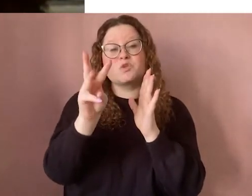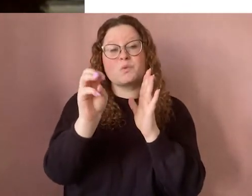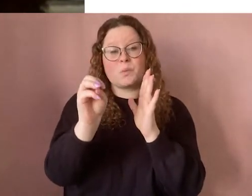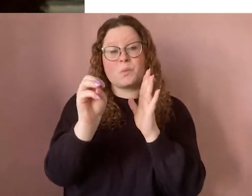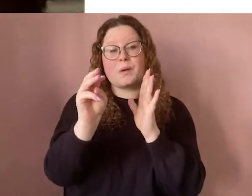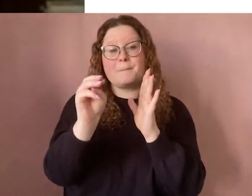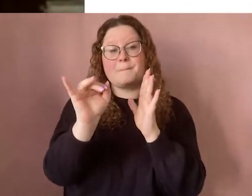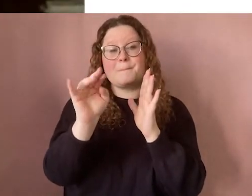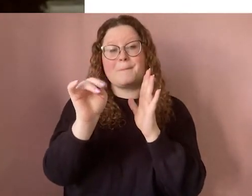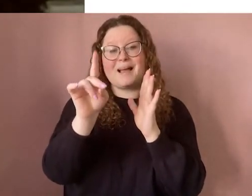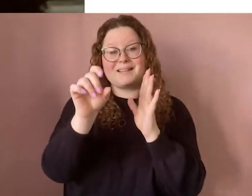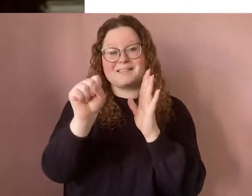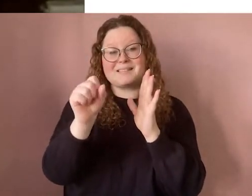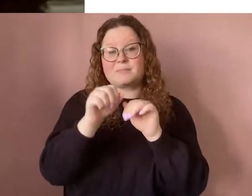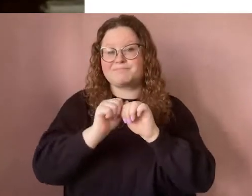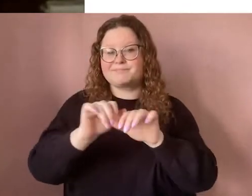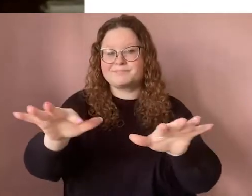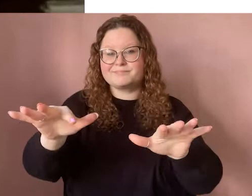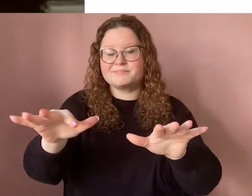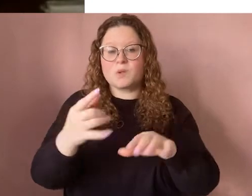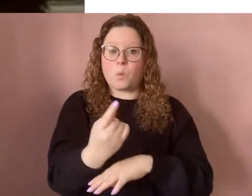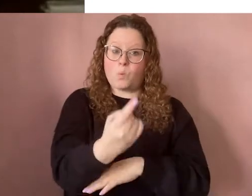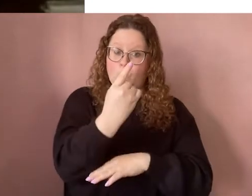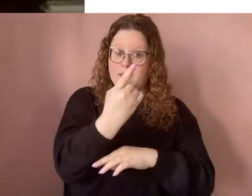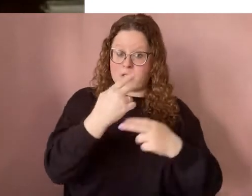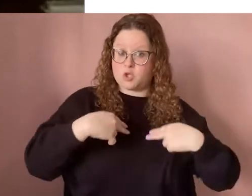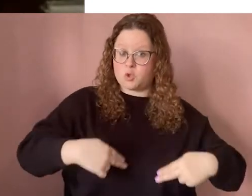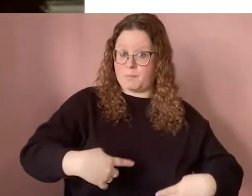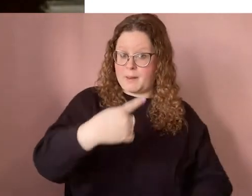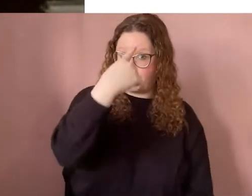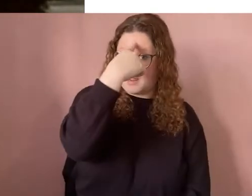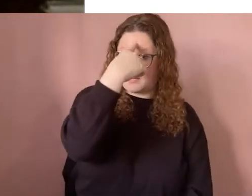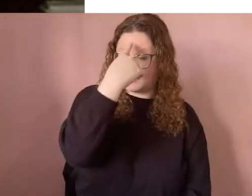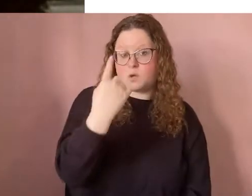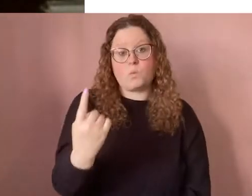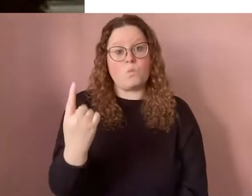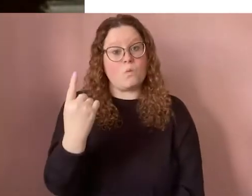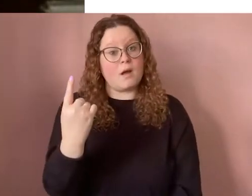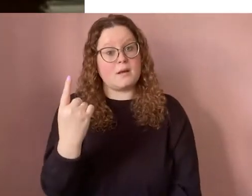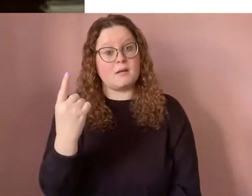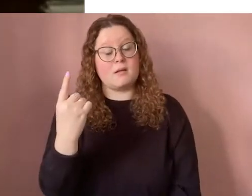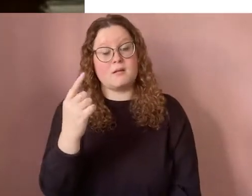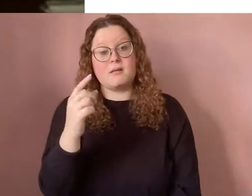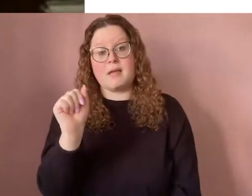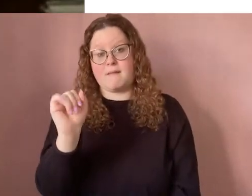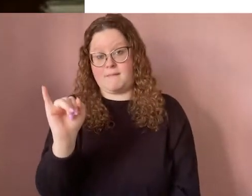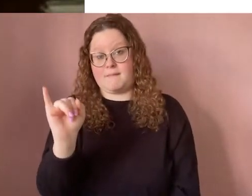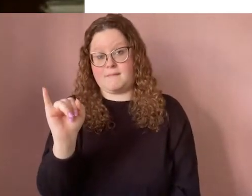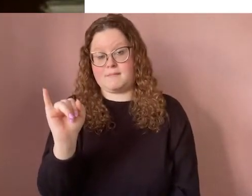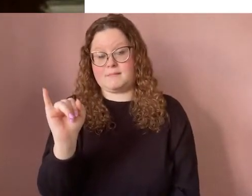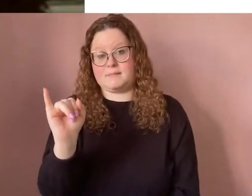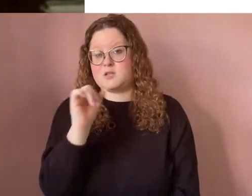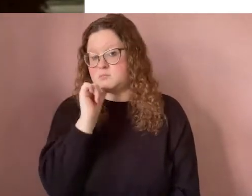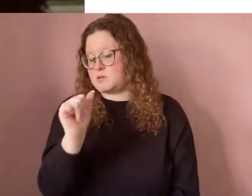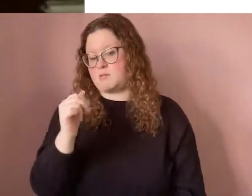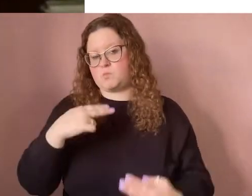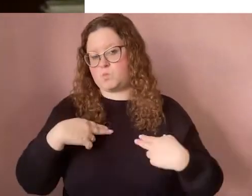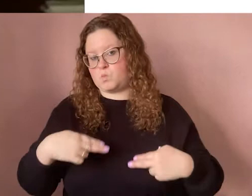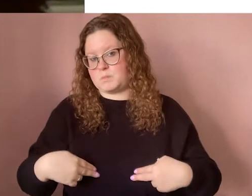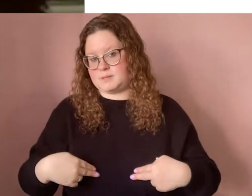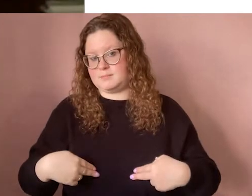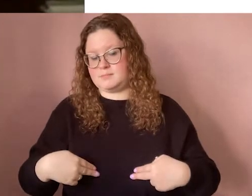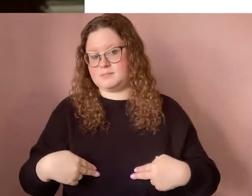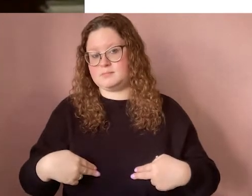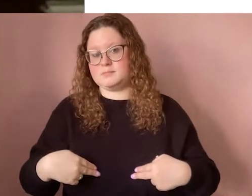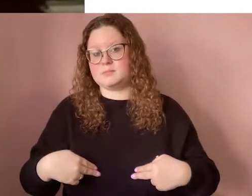One Human and One Not. And this was the phrase we used to open the discussion